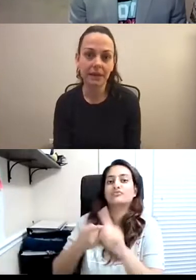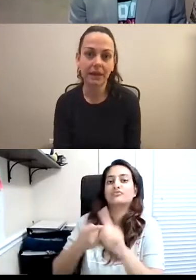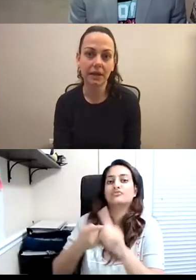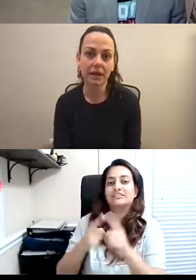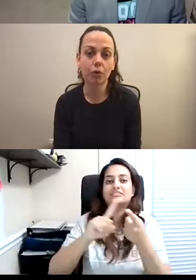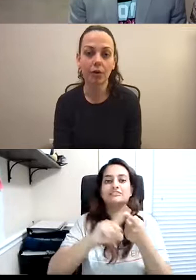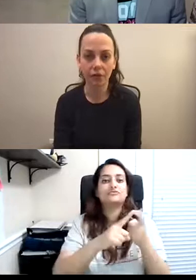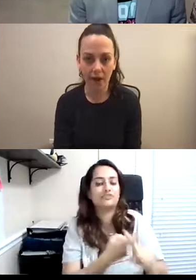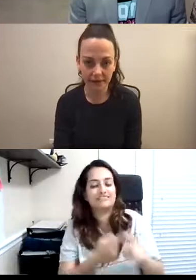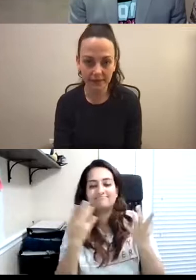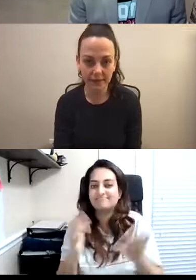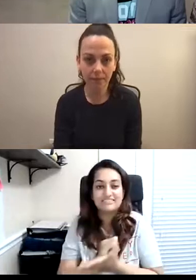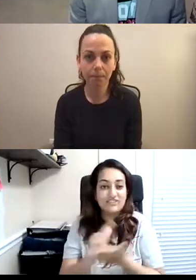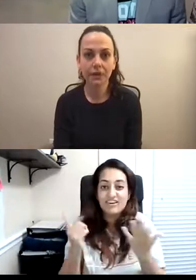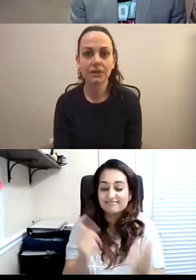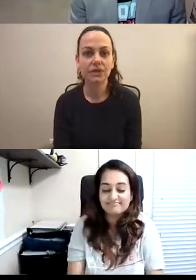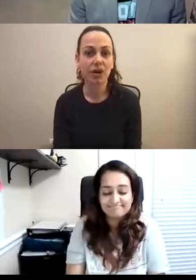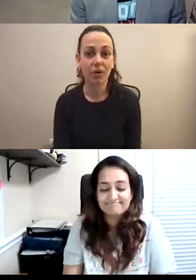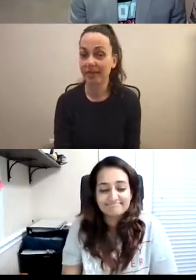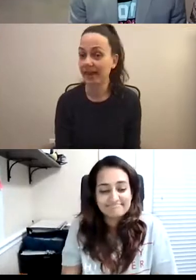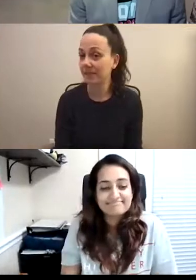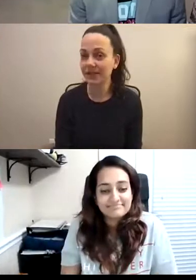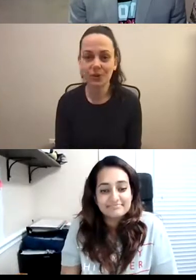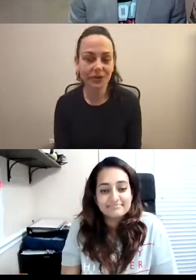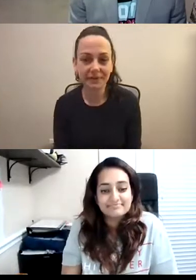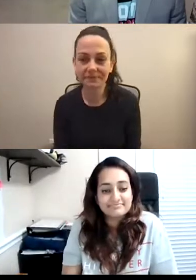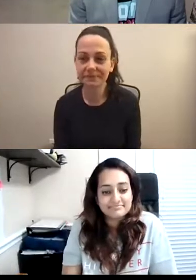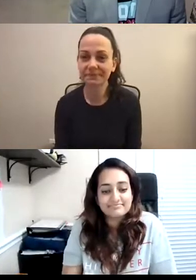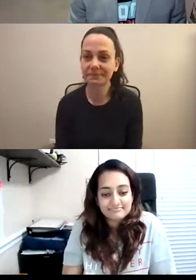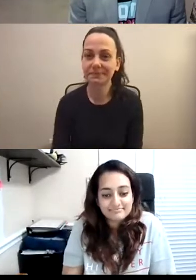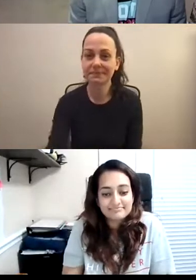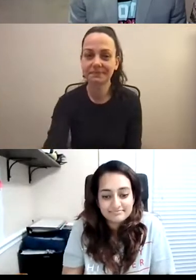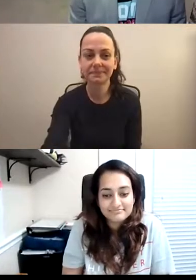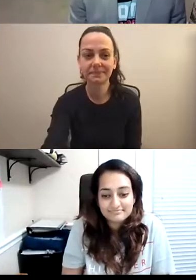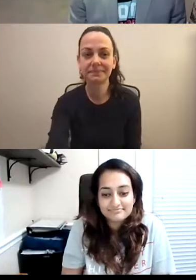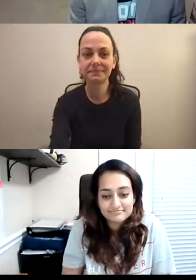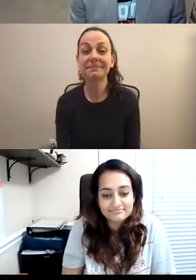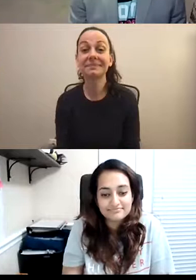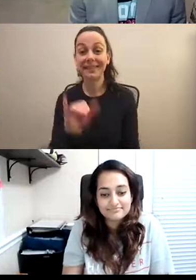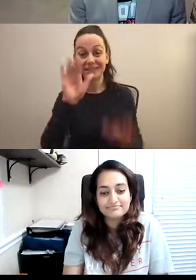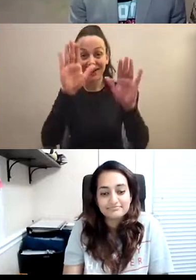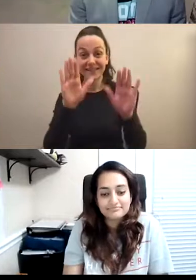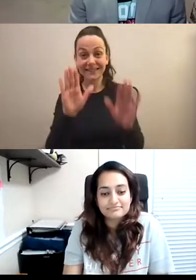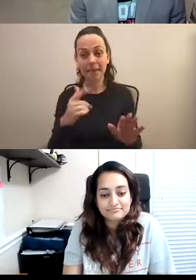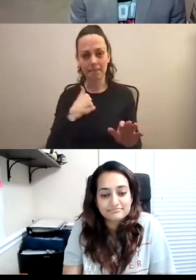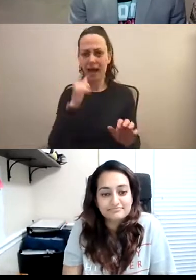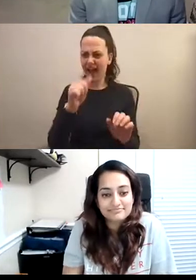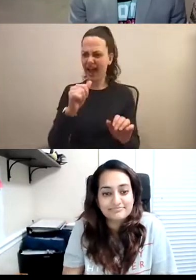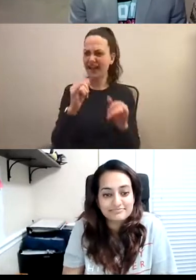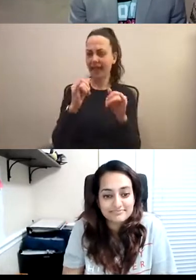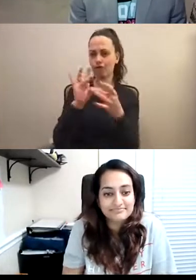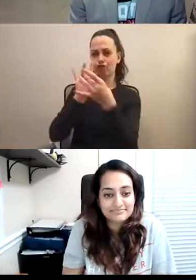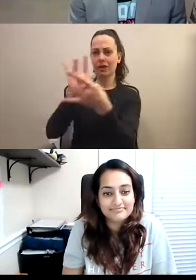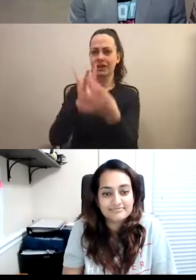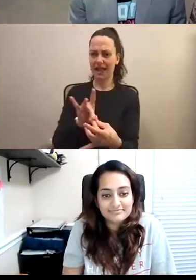husband through a friend. So that's my story. That's awesome. I can relate to a lot of,